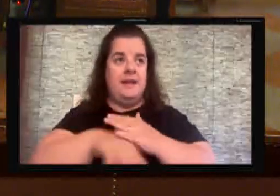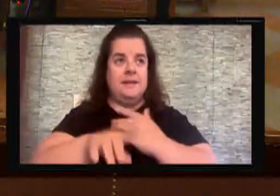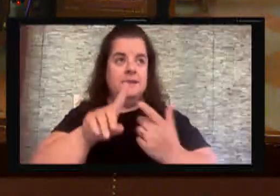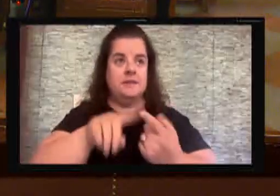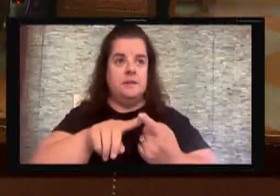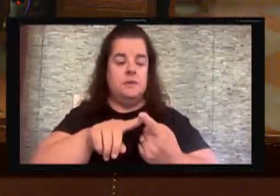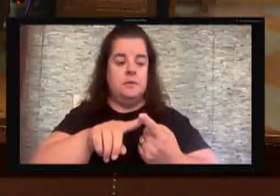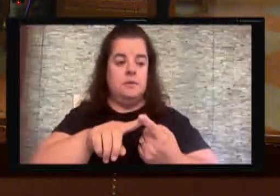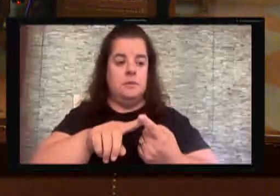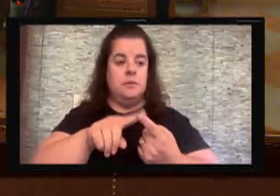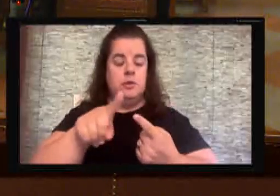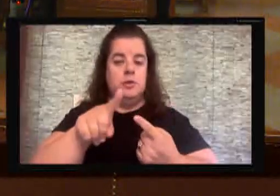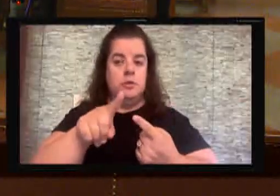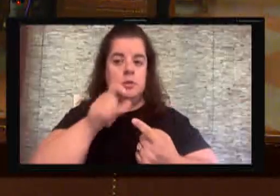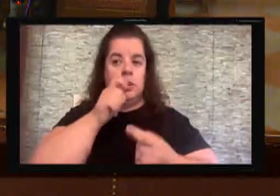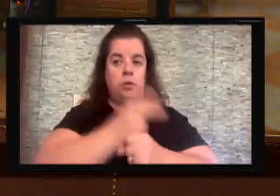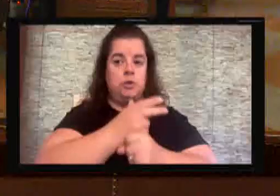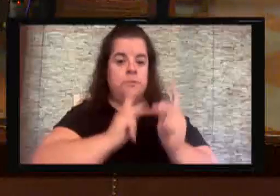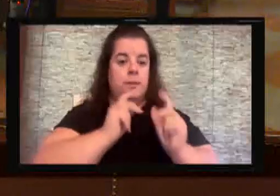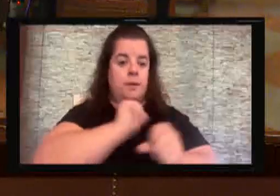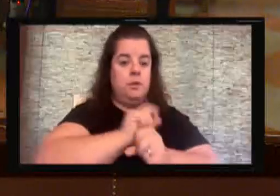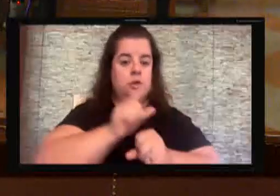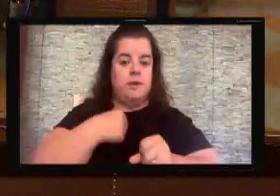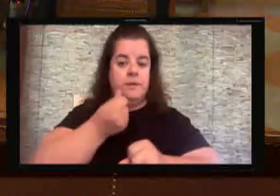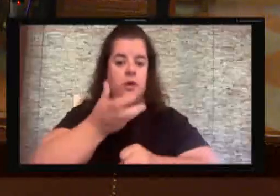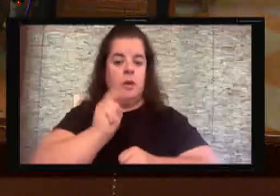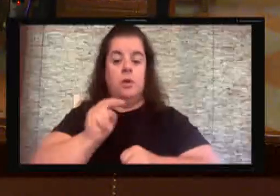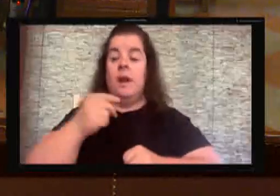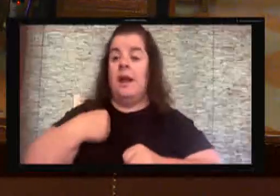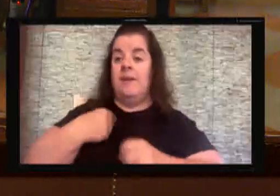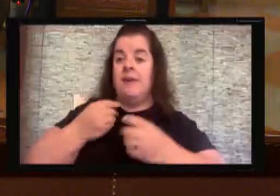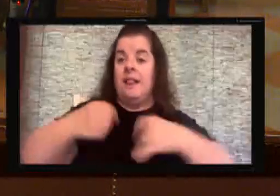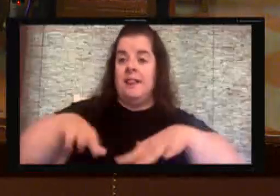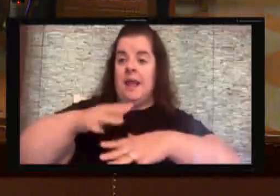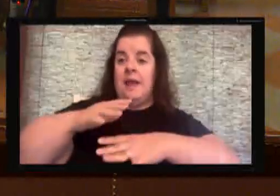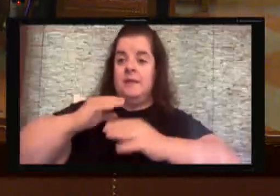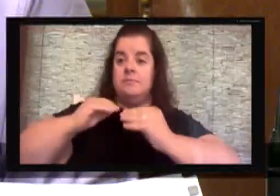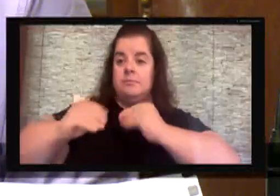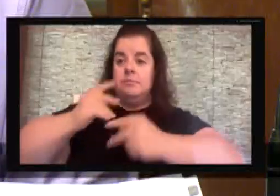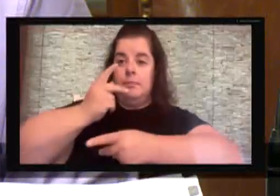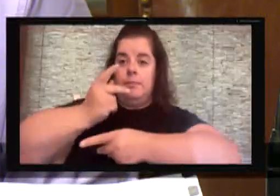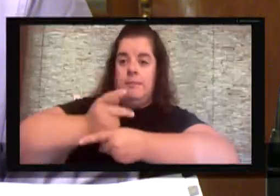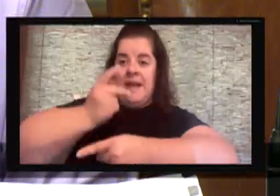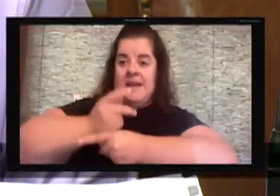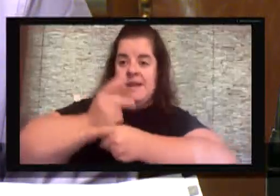don't use Public Works. You actually have your own people. We have a land maintenance crew. Yeah. Who we